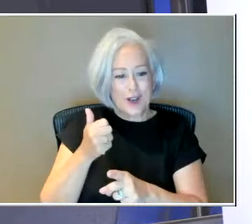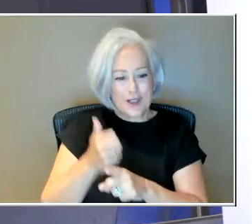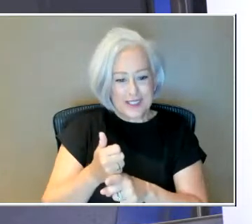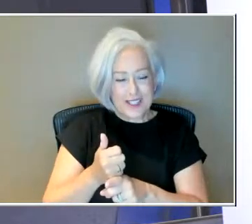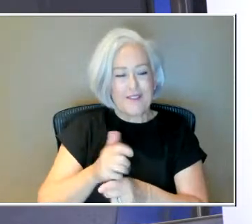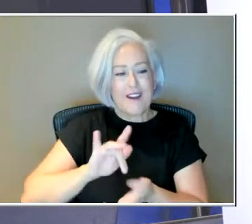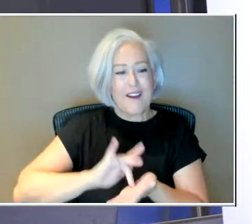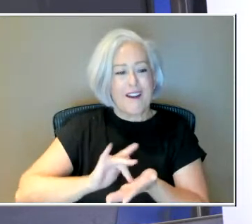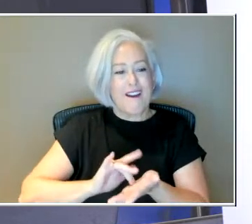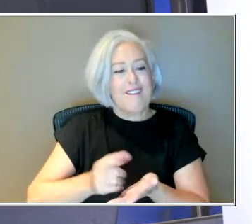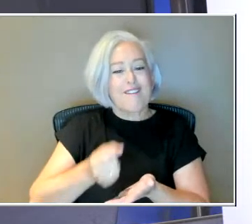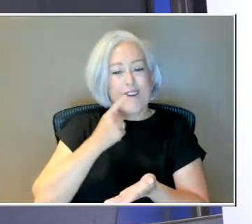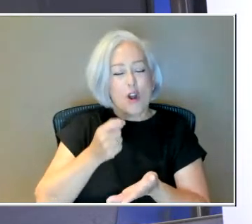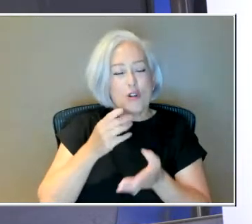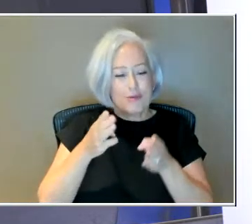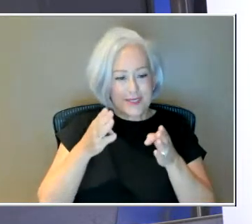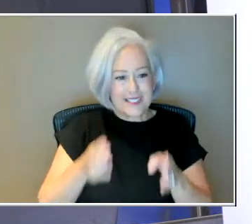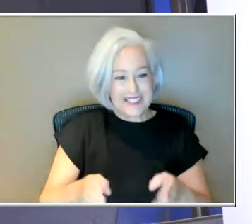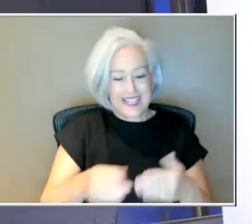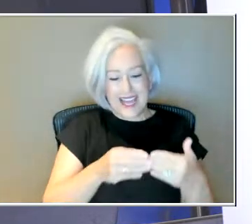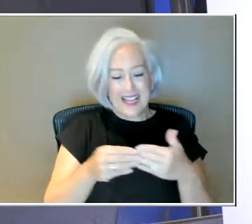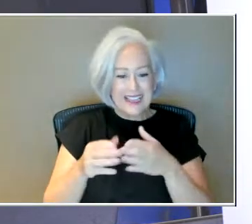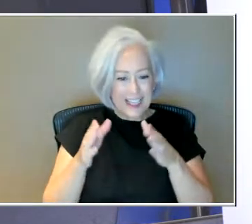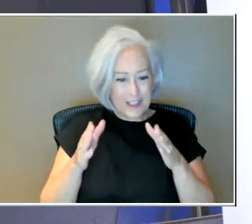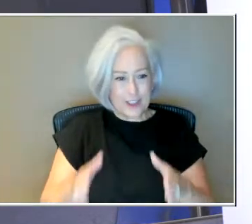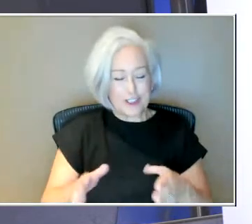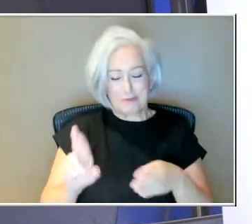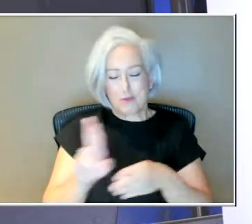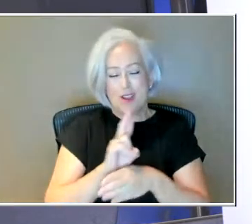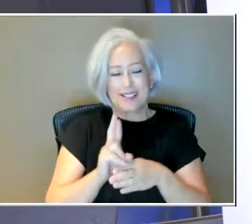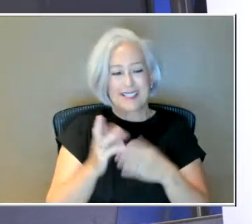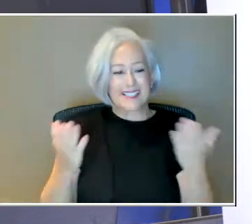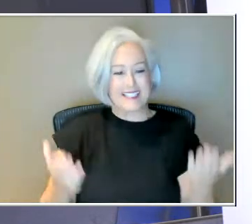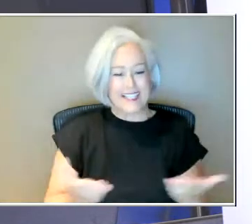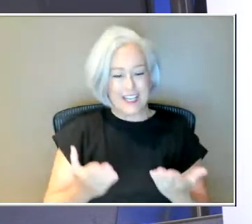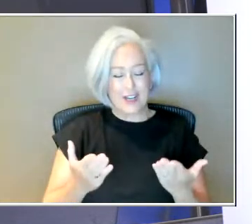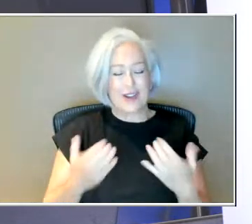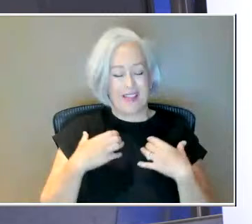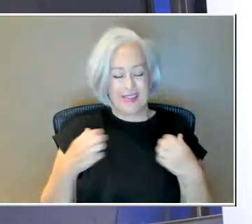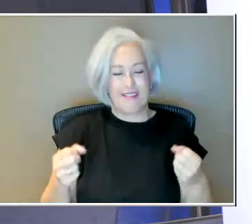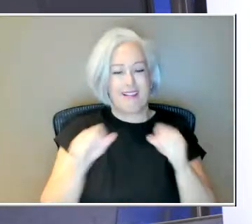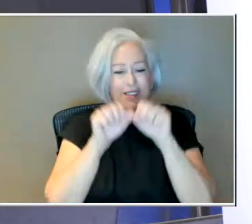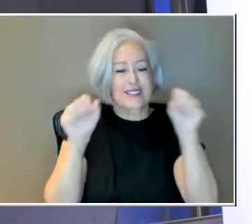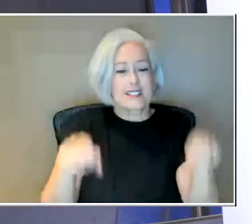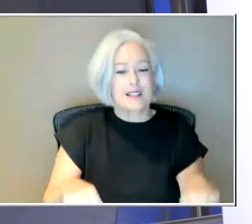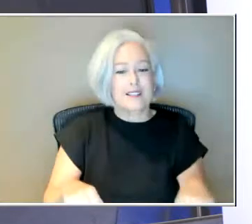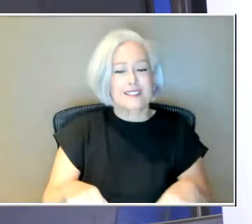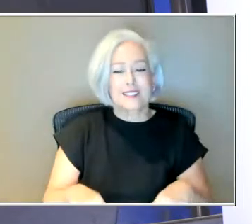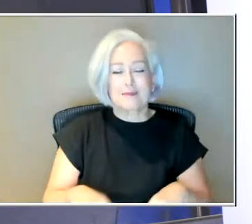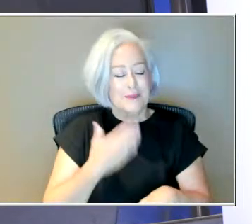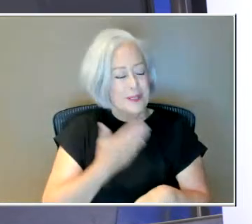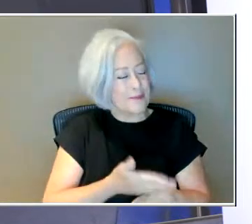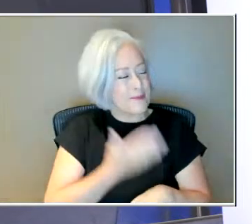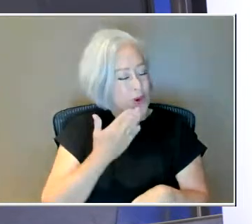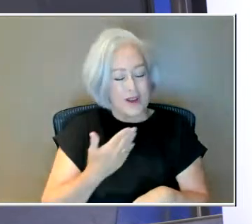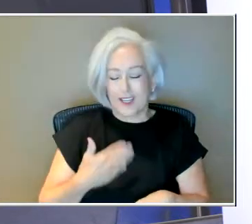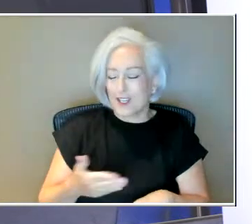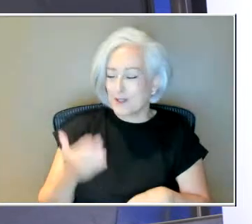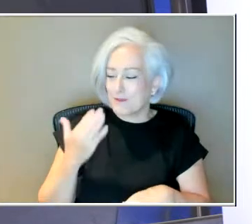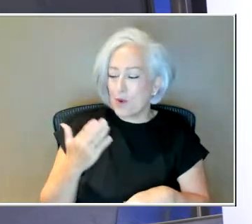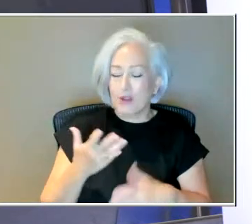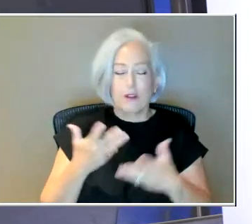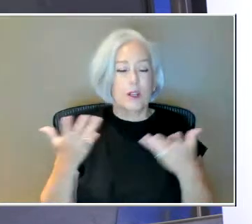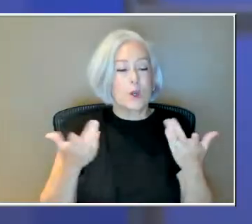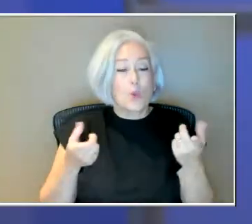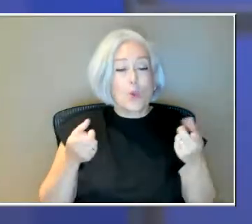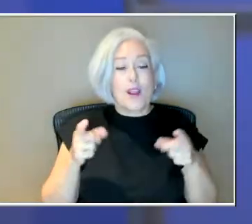good to see you. Thanks for having me. Good. So what happens when drugs are left in a heated car? Yeah,